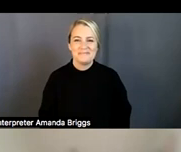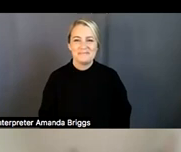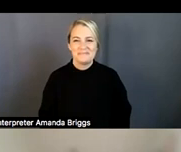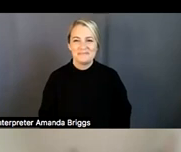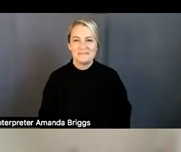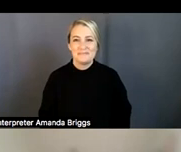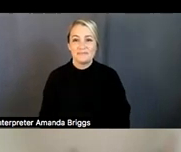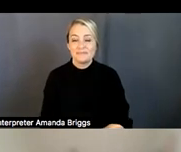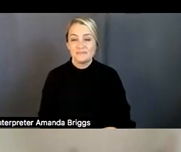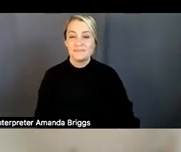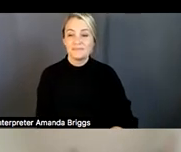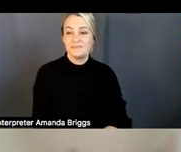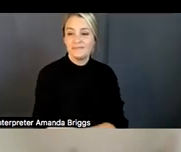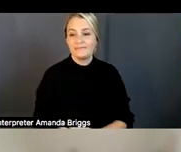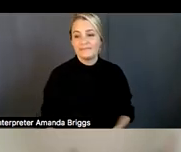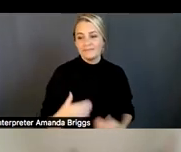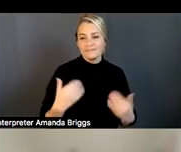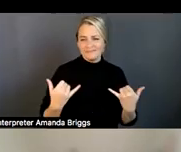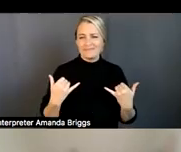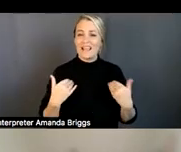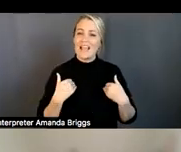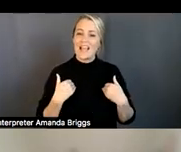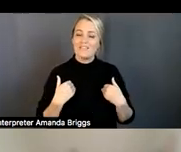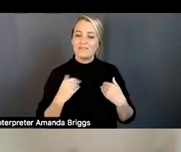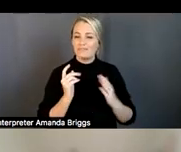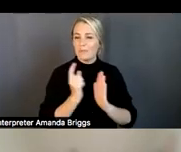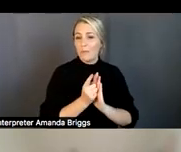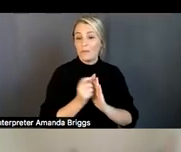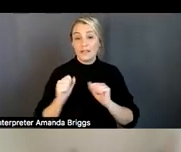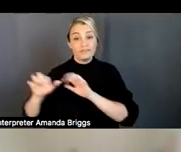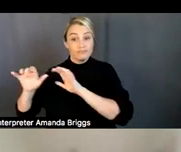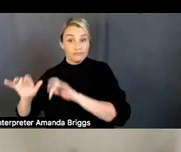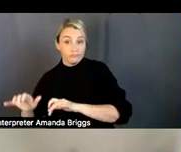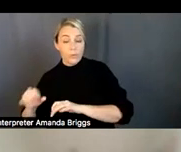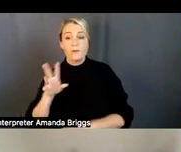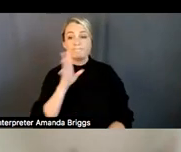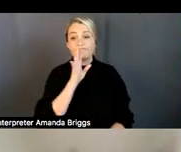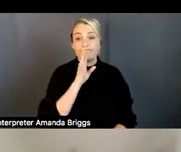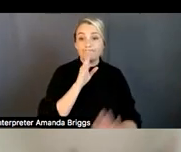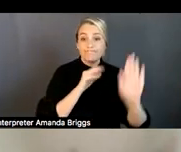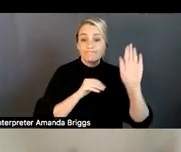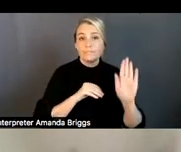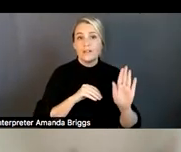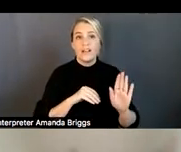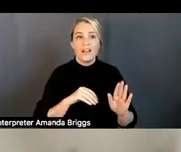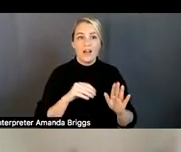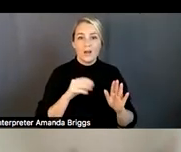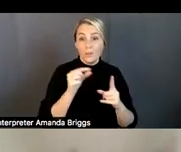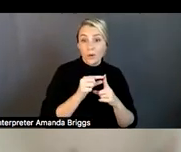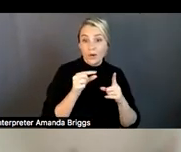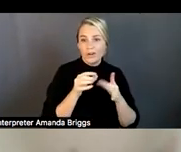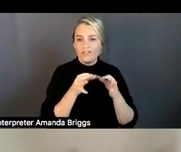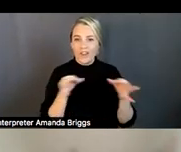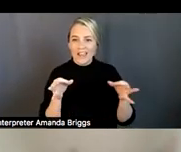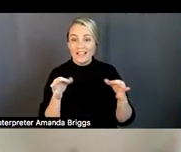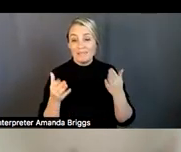and have a moment to share out loud or invite in the chat just a word, a phrase, or emoji about how you're feeling as